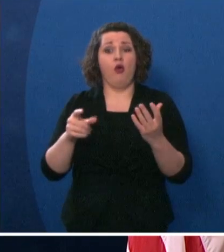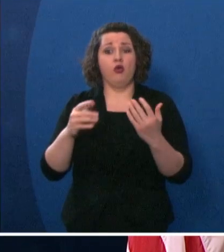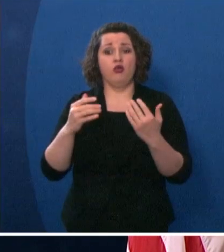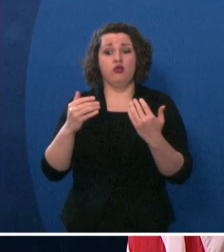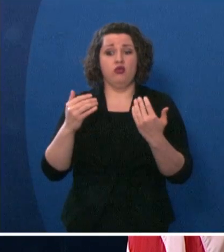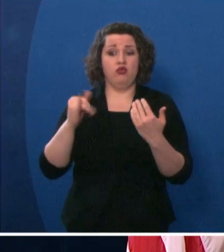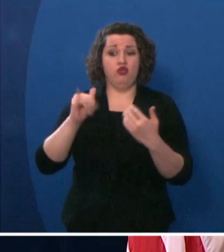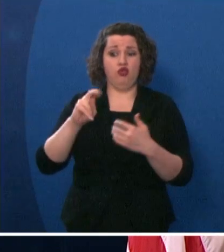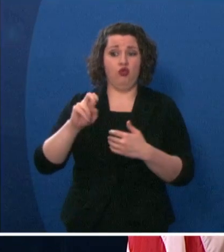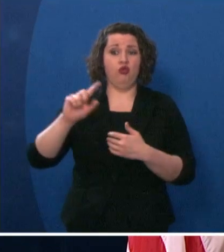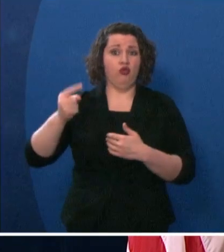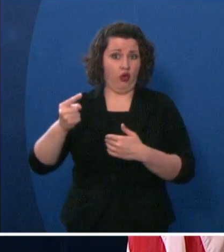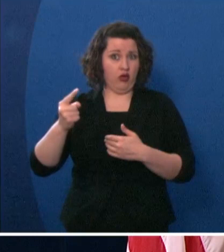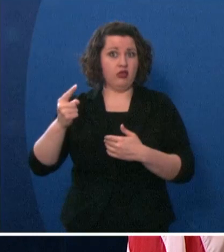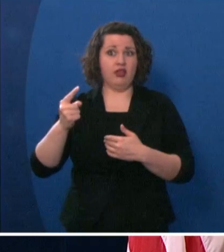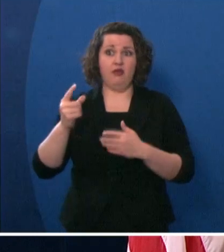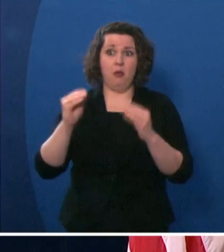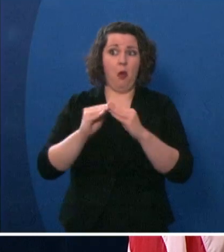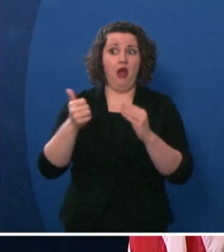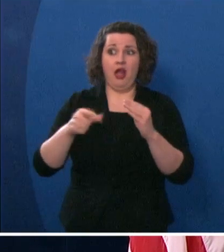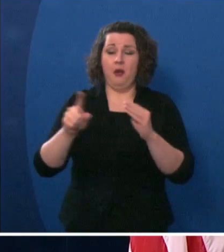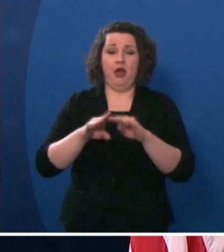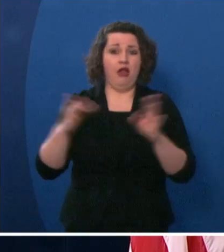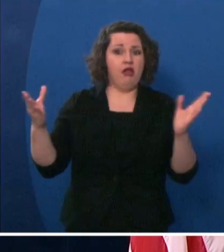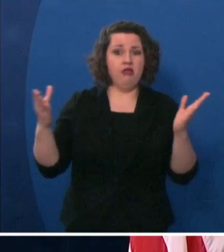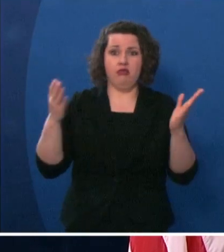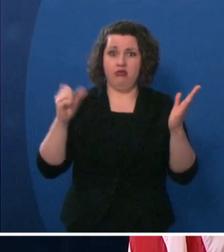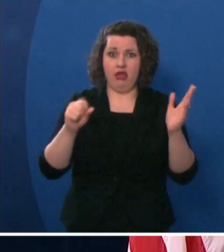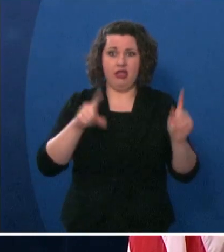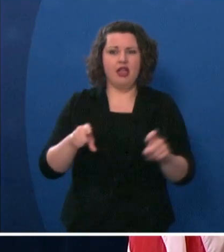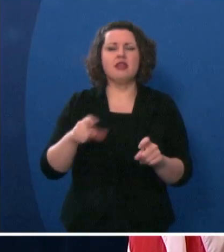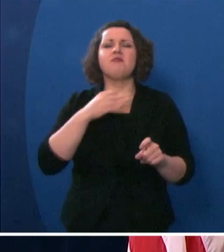on June 1st, I'm curious,